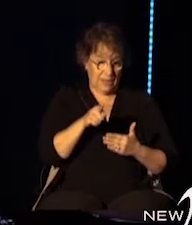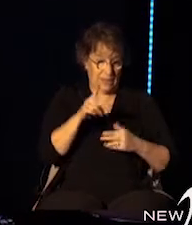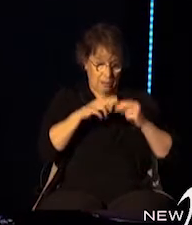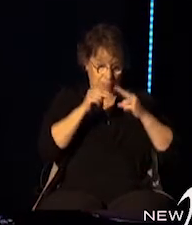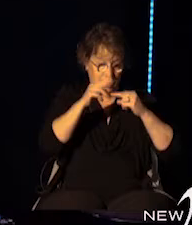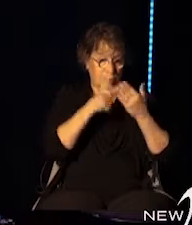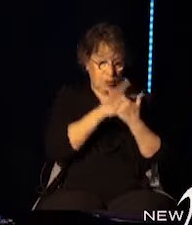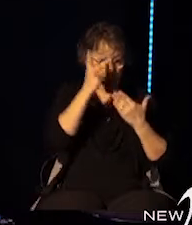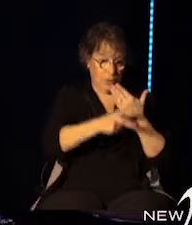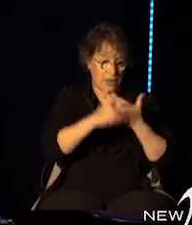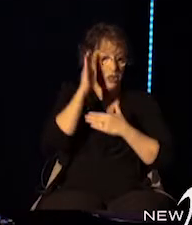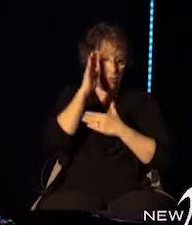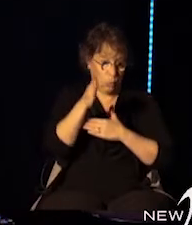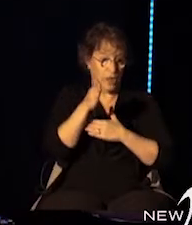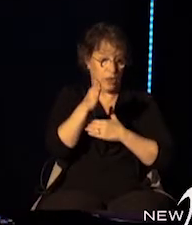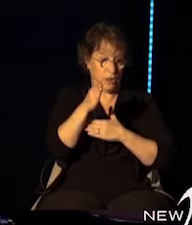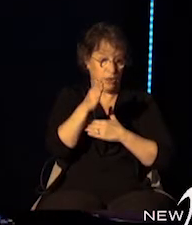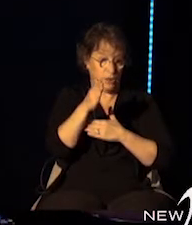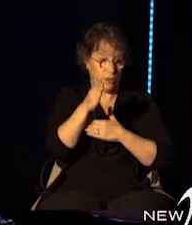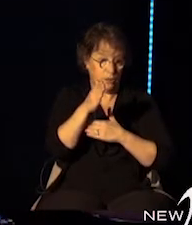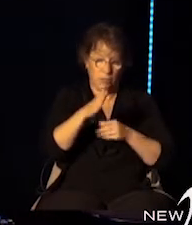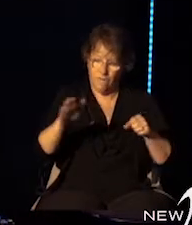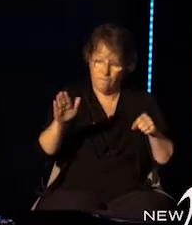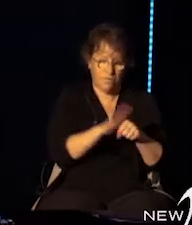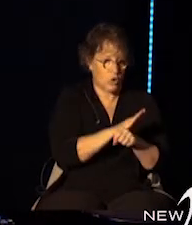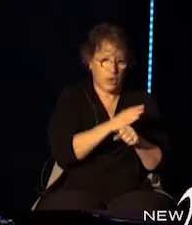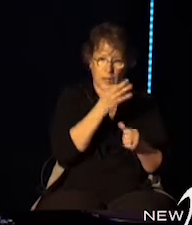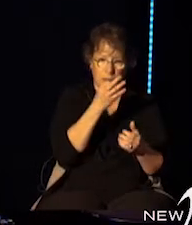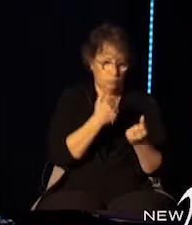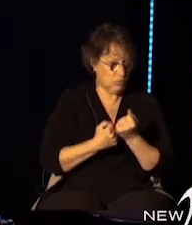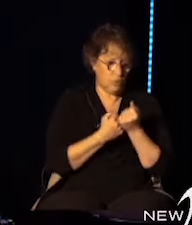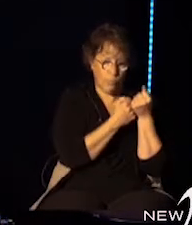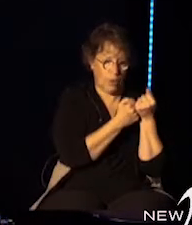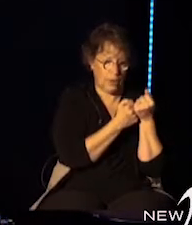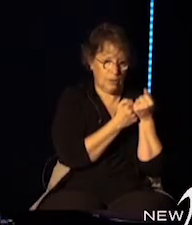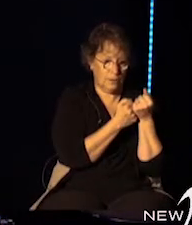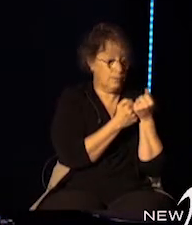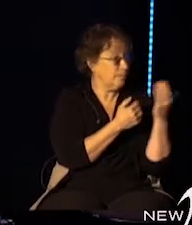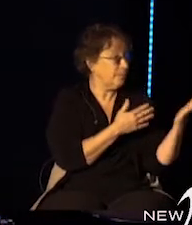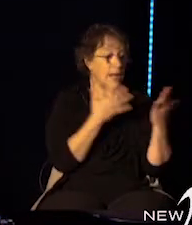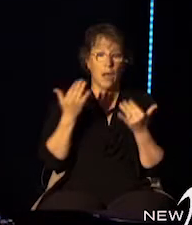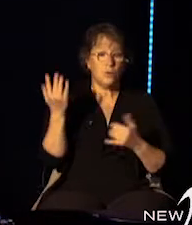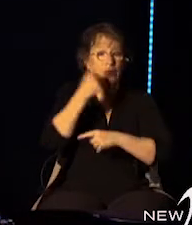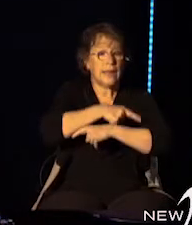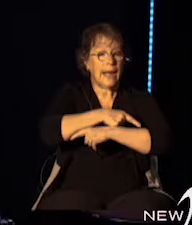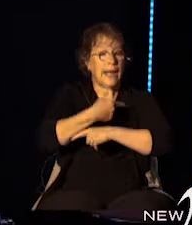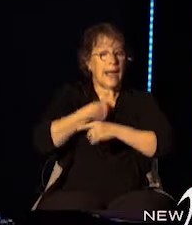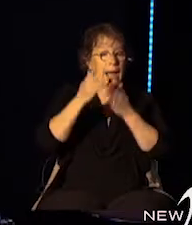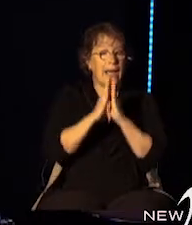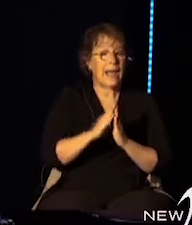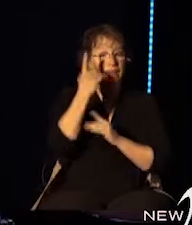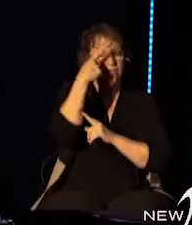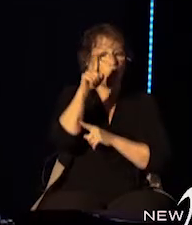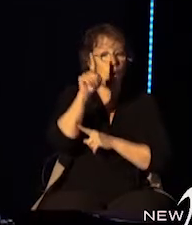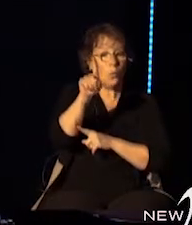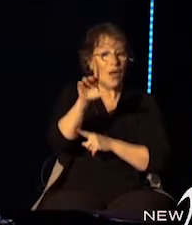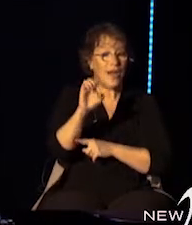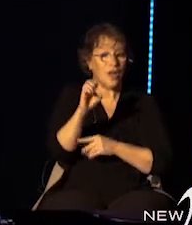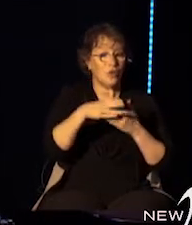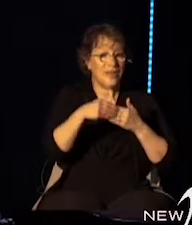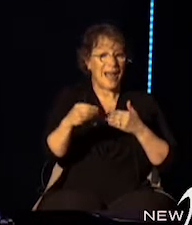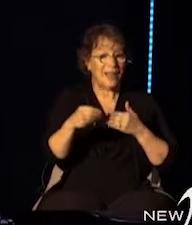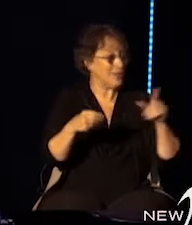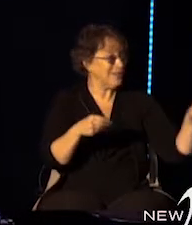message, I asked for $100 and Rick gave it to me. Can we thank him again?